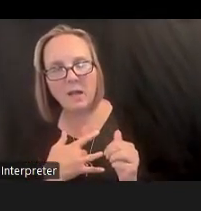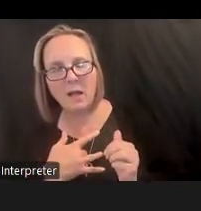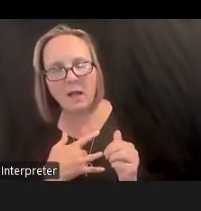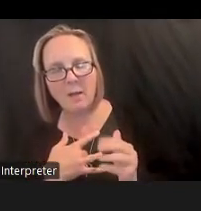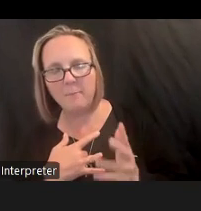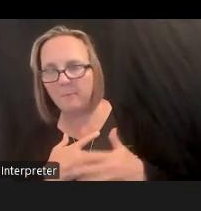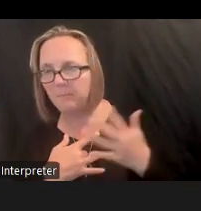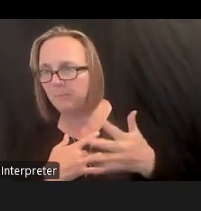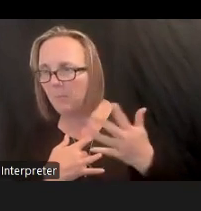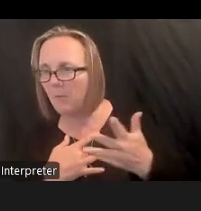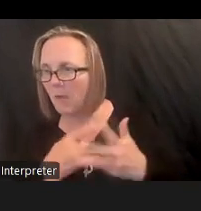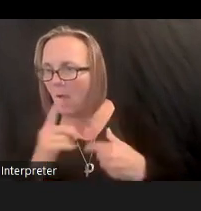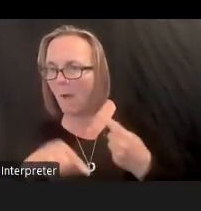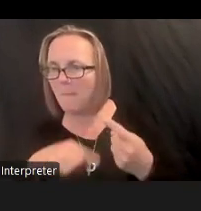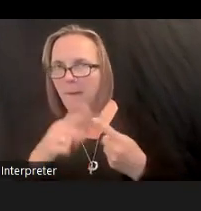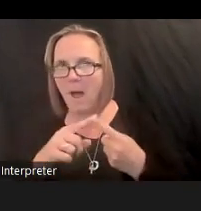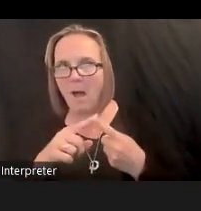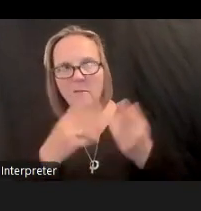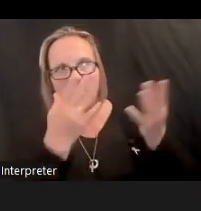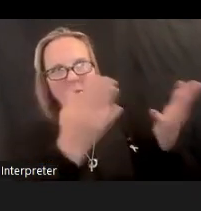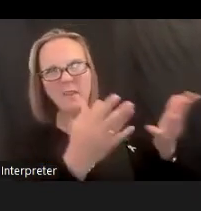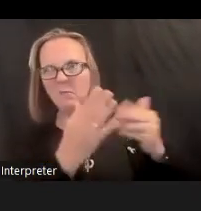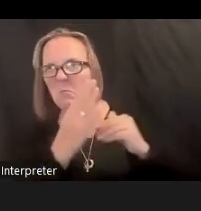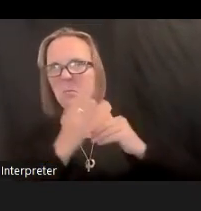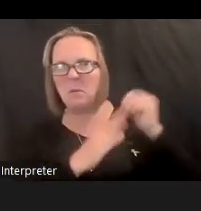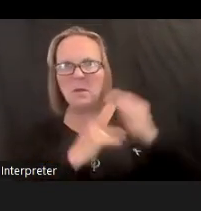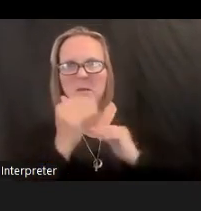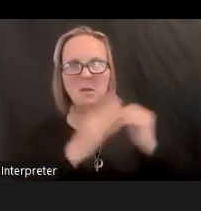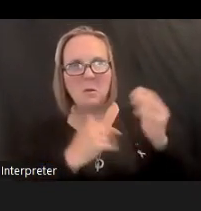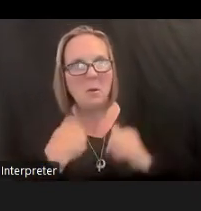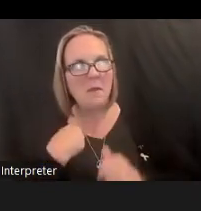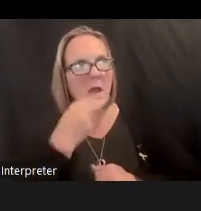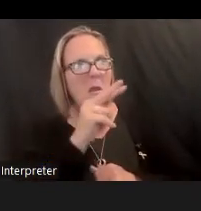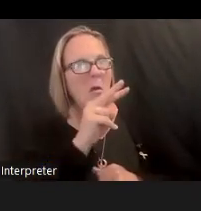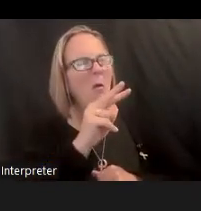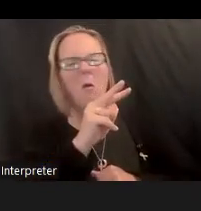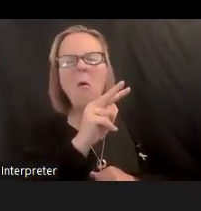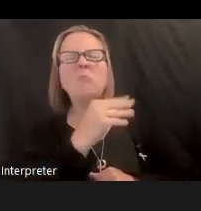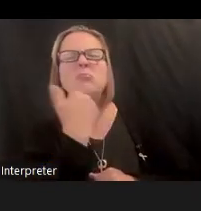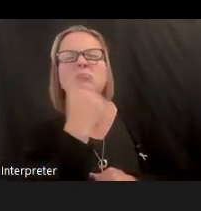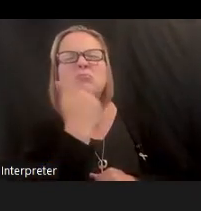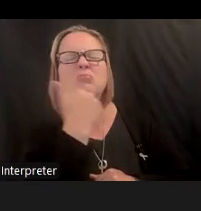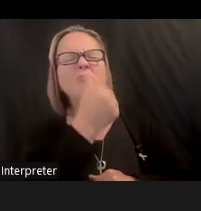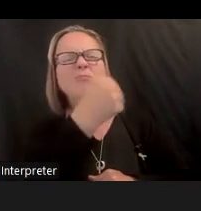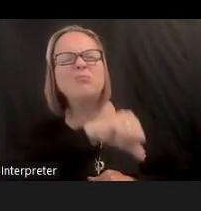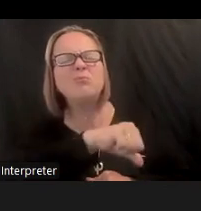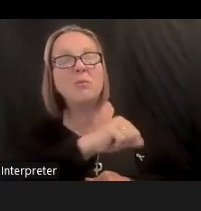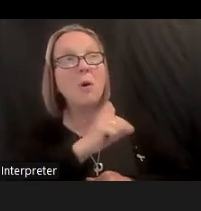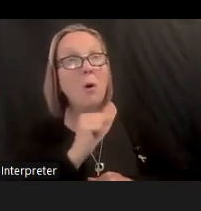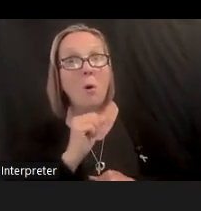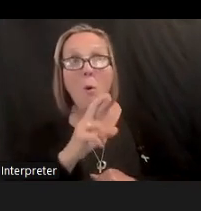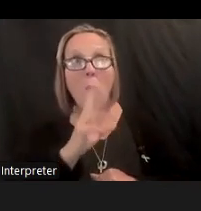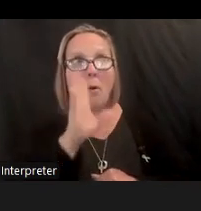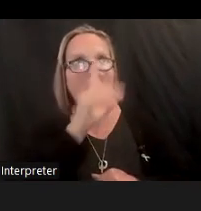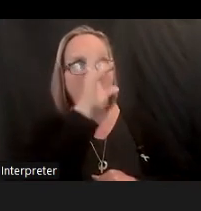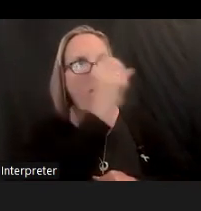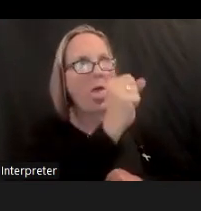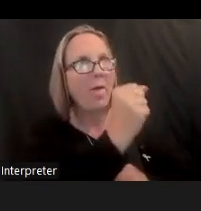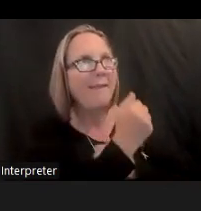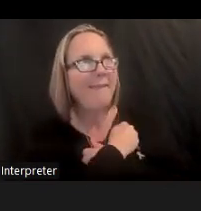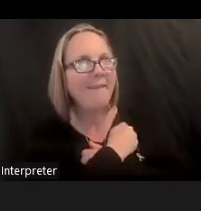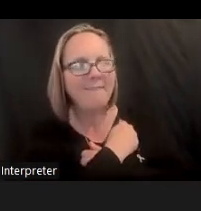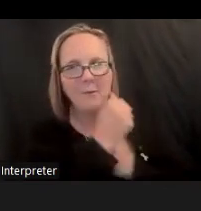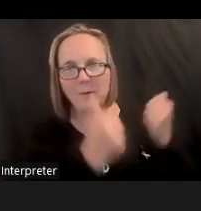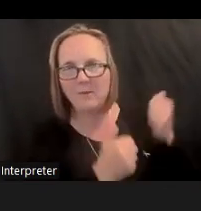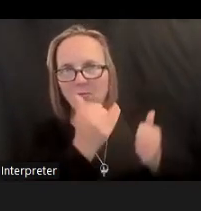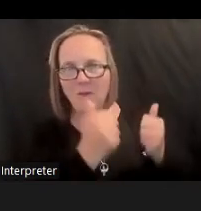how will they, feel about these buildings, and will they reject them? Will they embrace them? And being involved in the arts community and